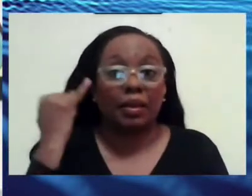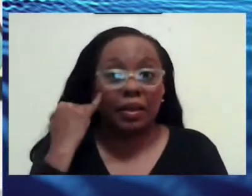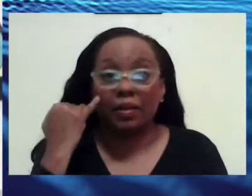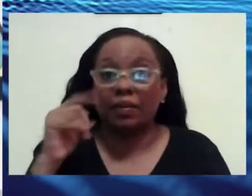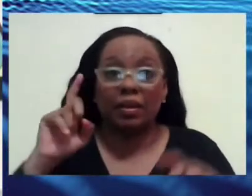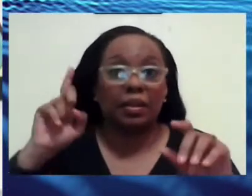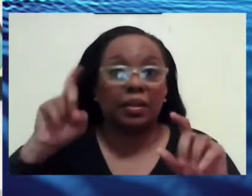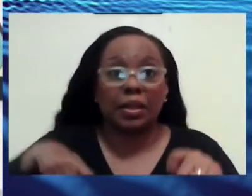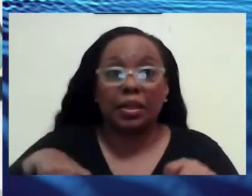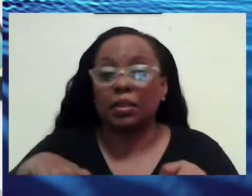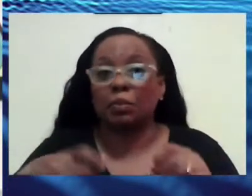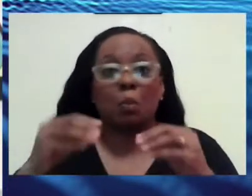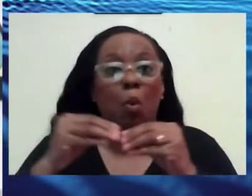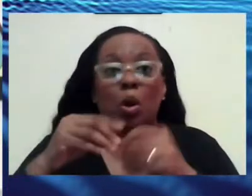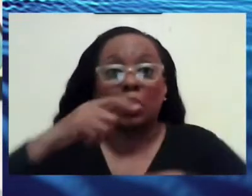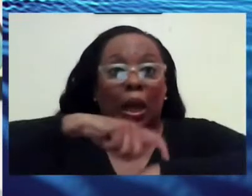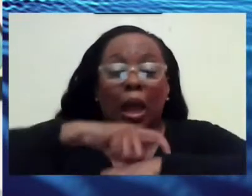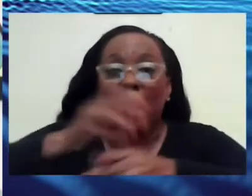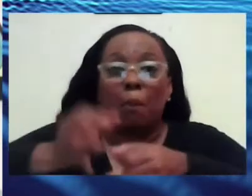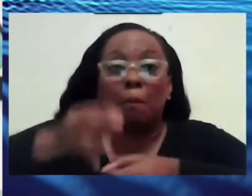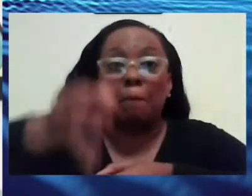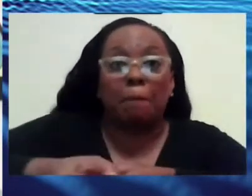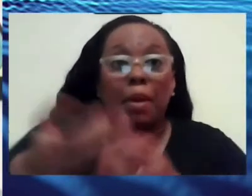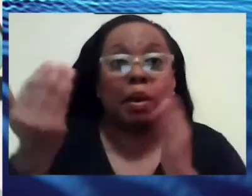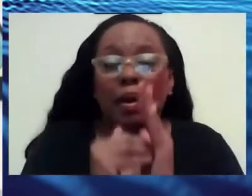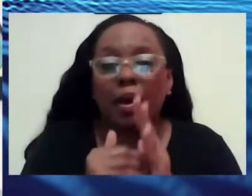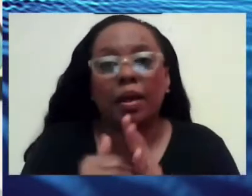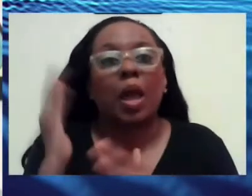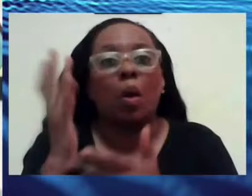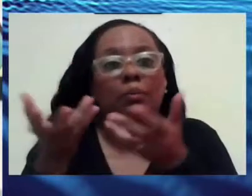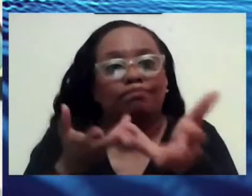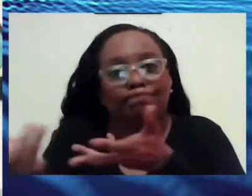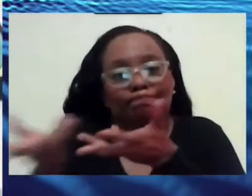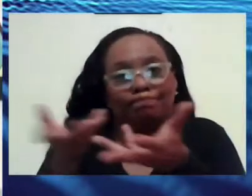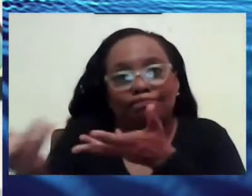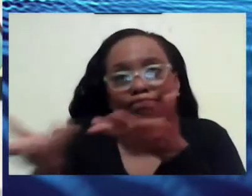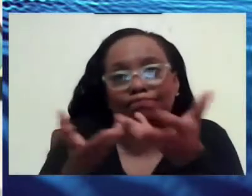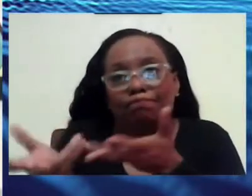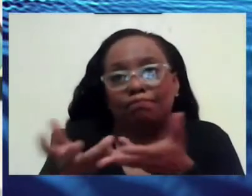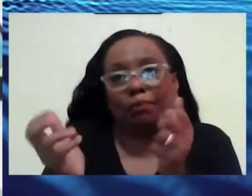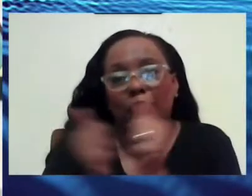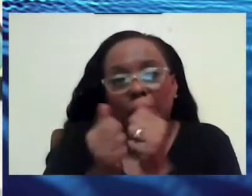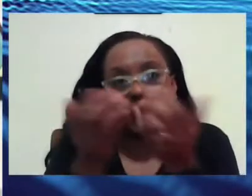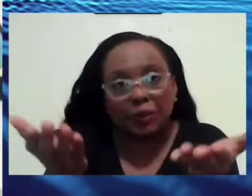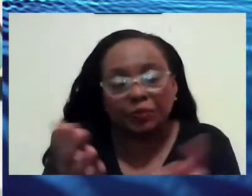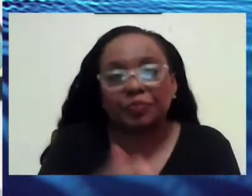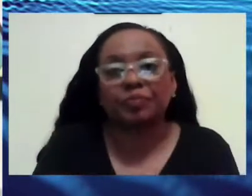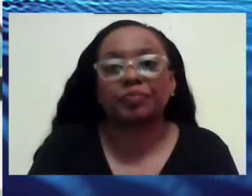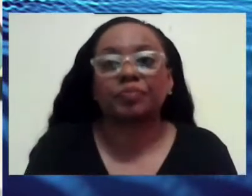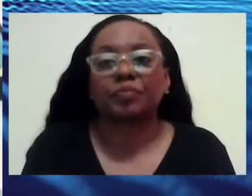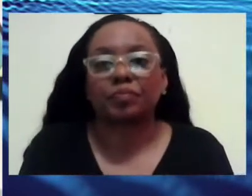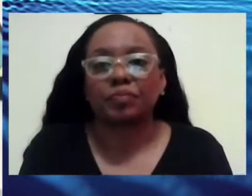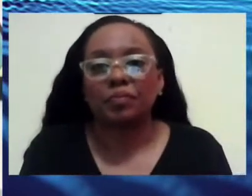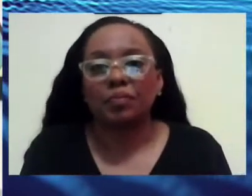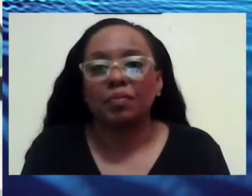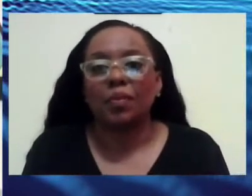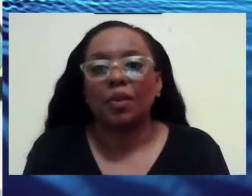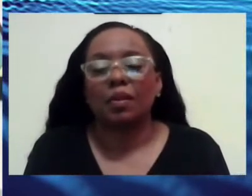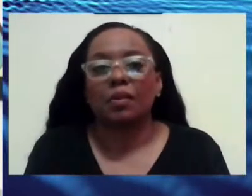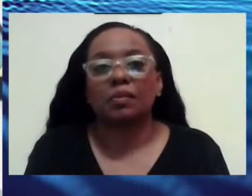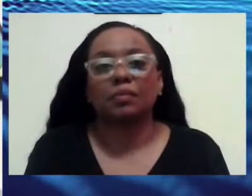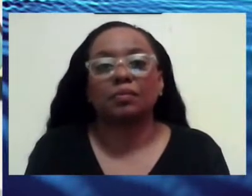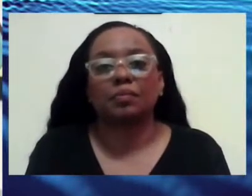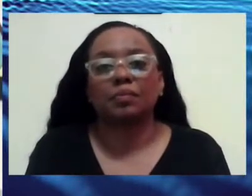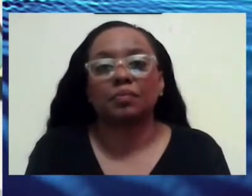we'll come back and we'll consult and just engage with everyone at every opportunity. But, you know, I continue to make the point